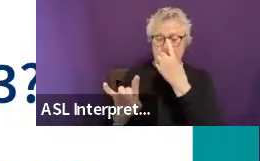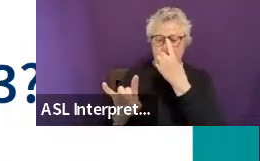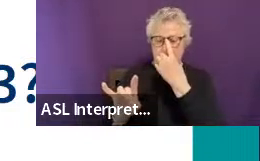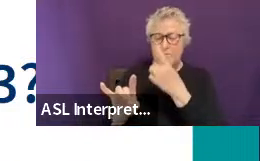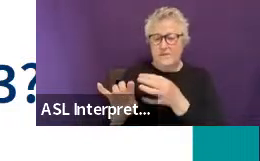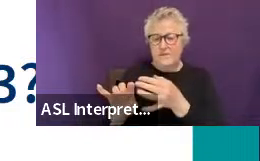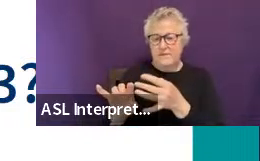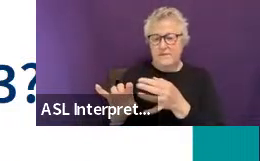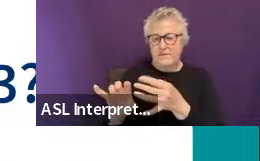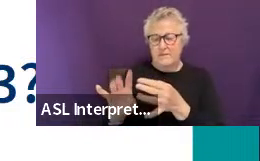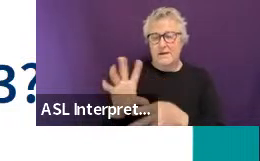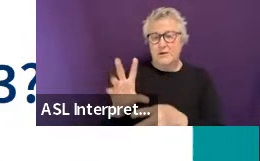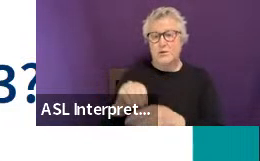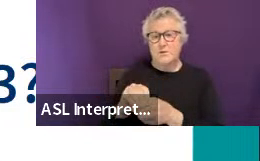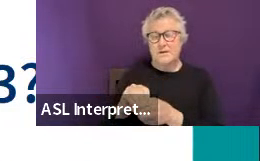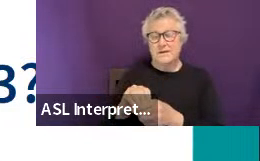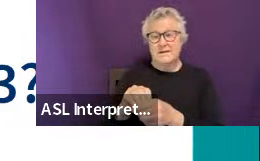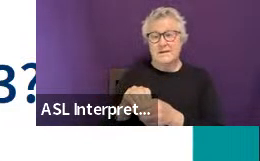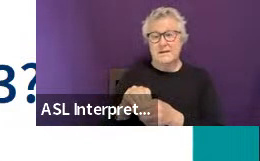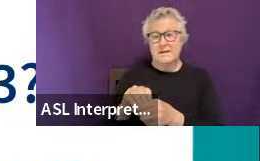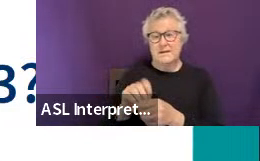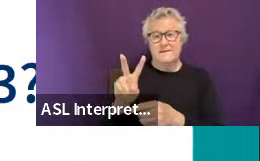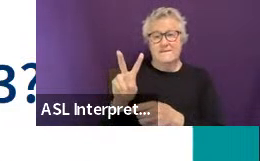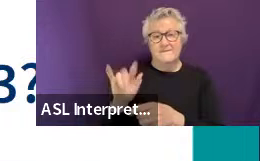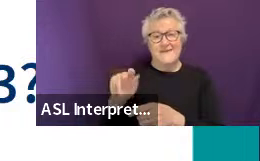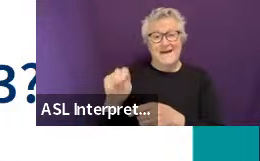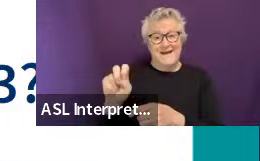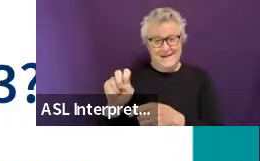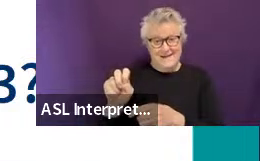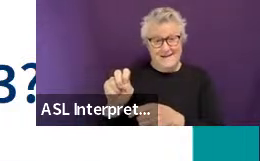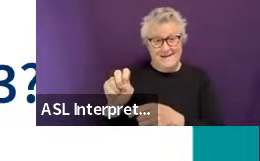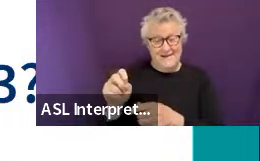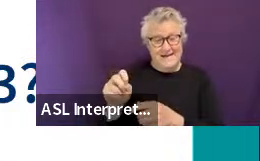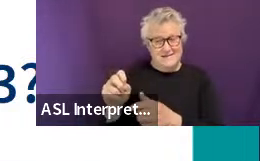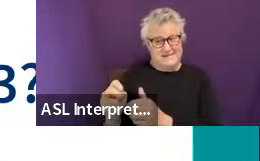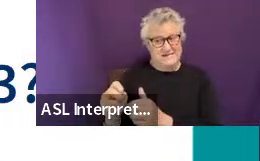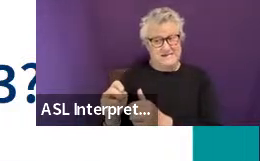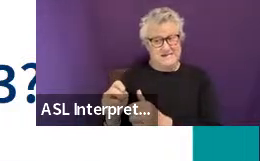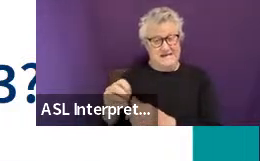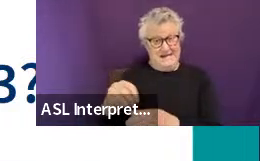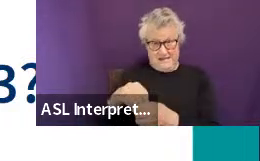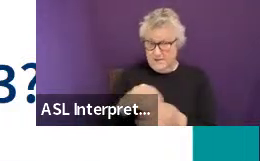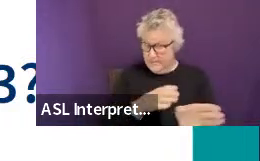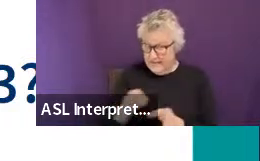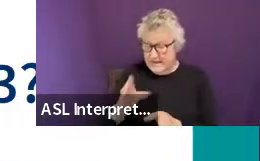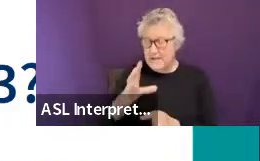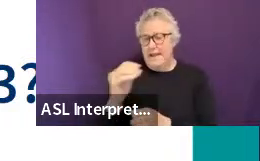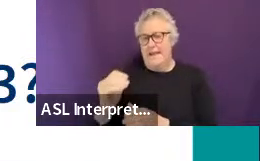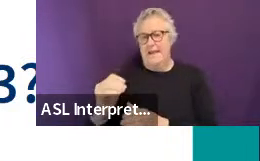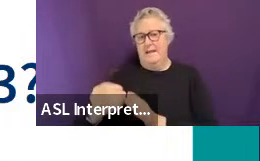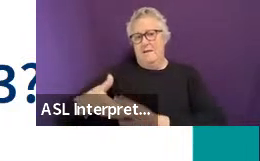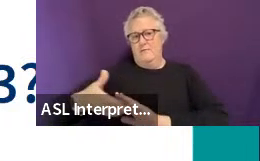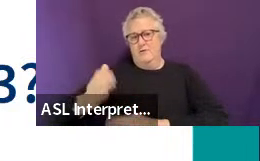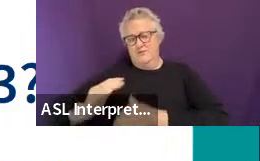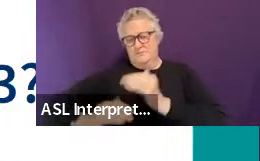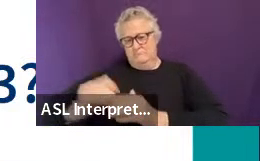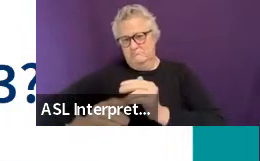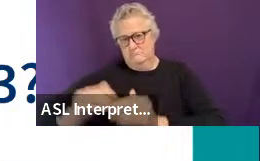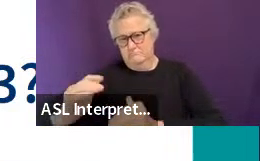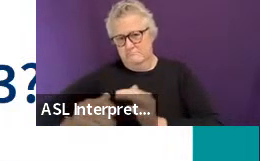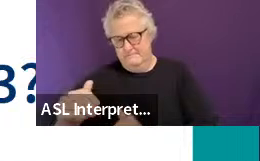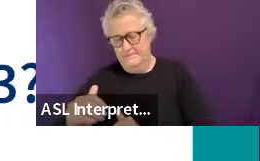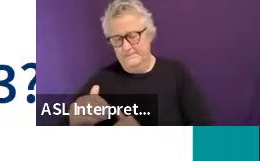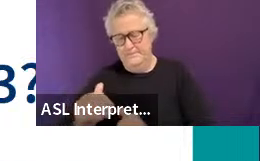Vine that's under operation, one that has just started construction, one that's in the planning phase. So that combined with the work the City of Vancouver has